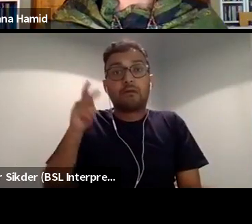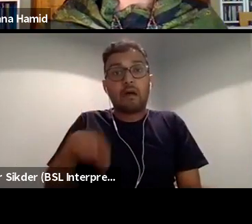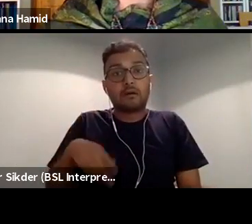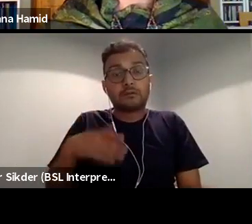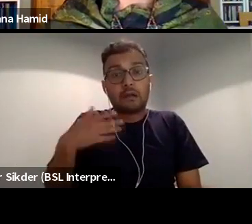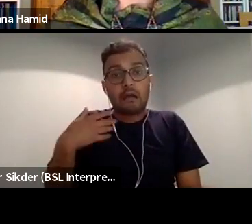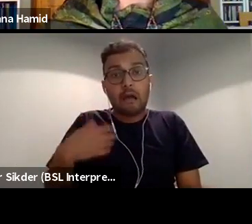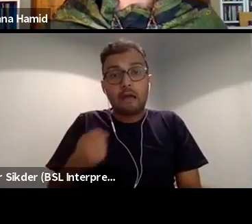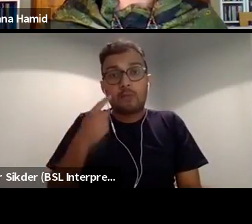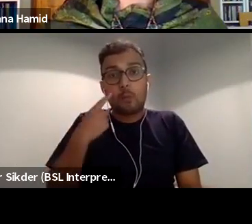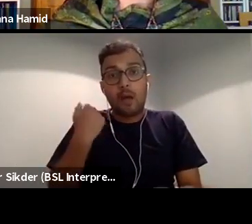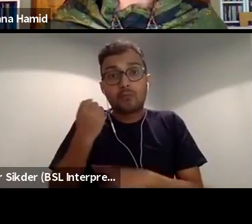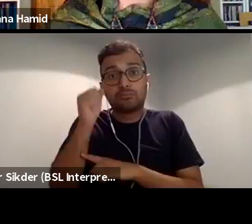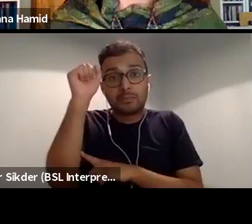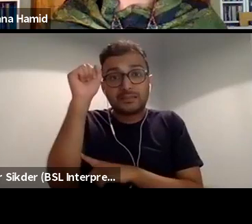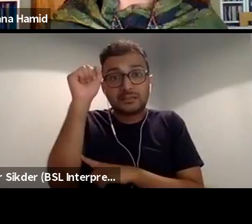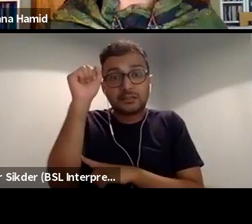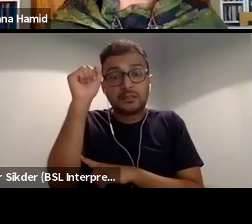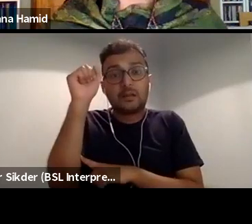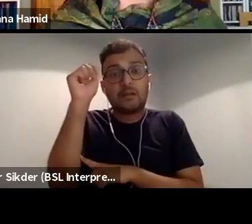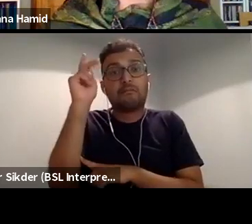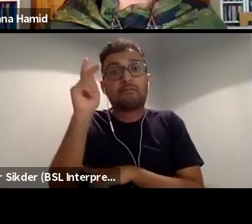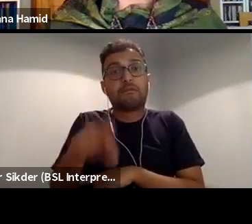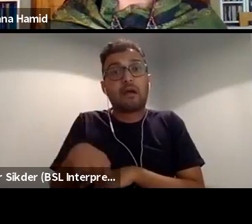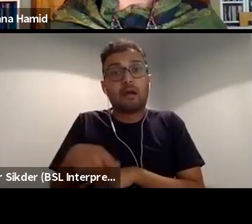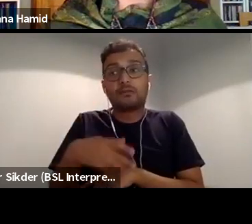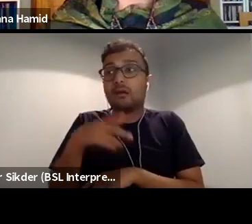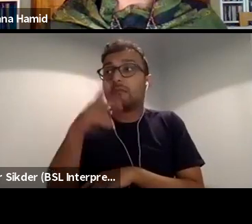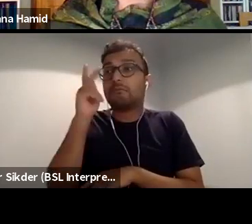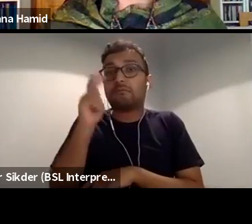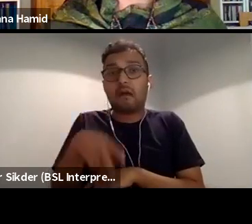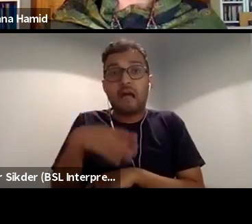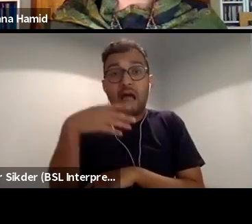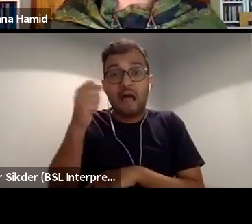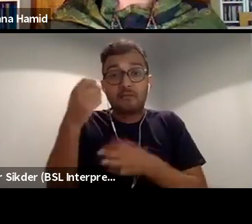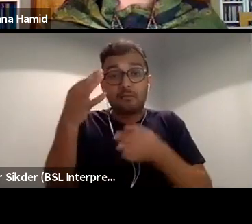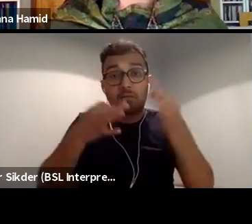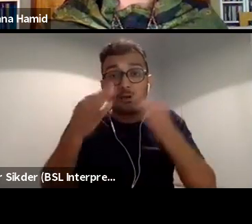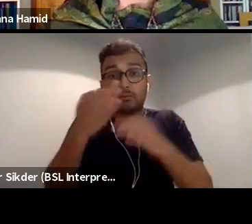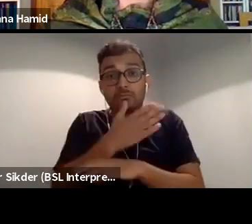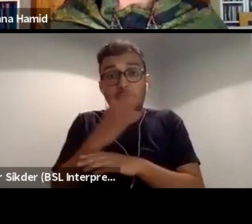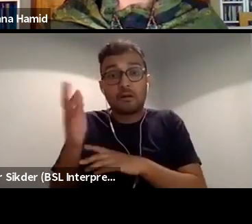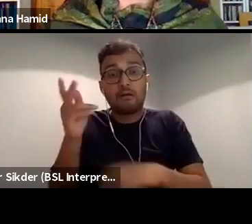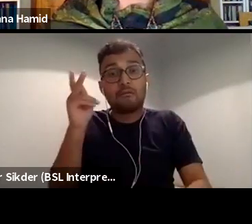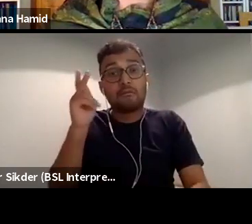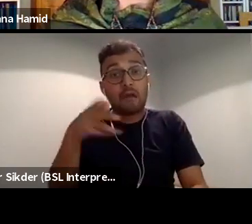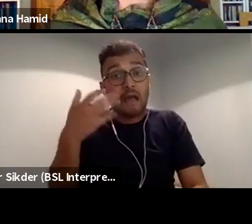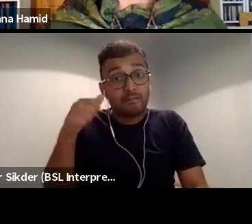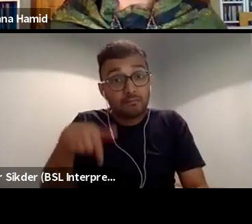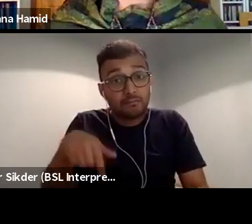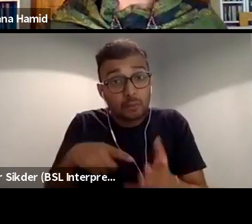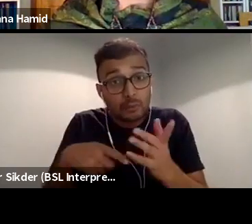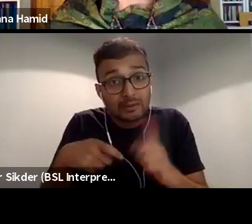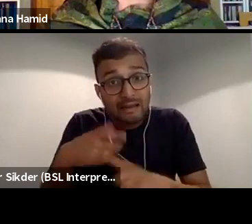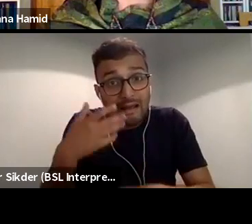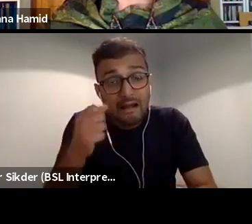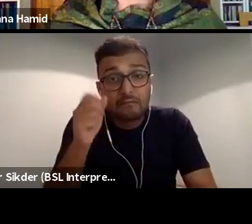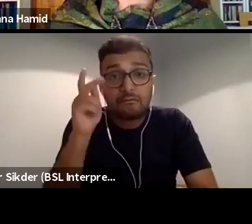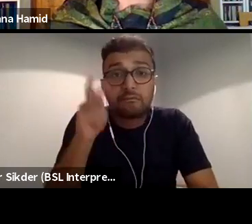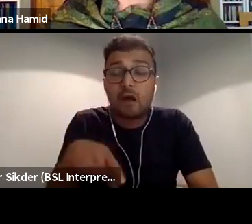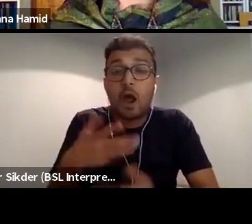UK or in other countries. And after Finsbury Park, I'm sure a lot of you will remember there was a very strong